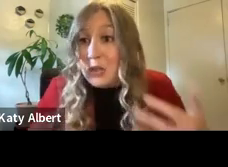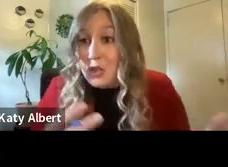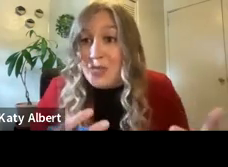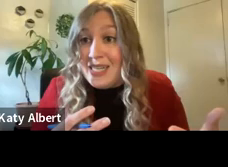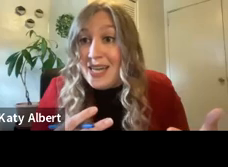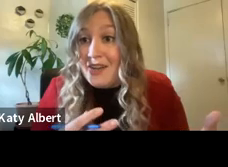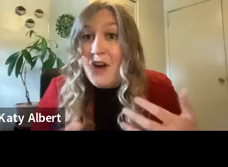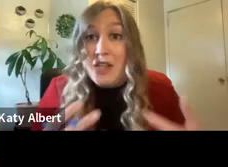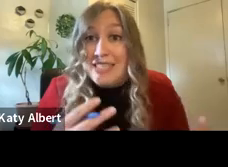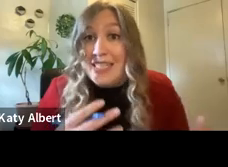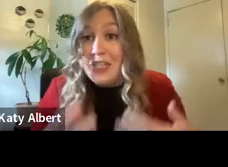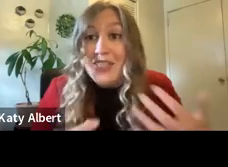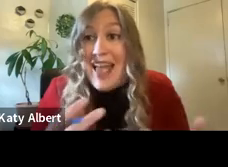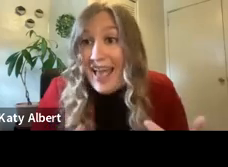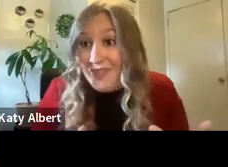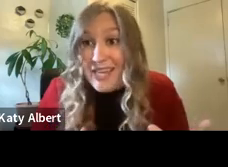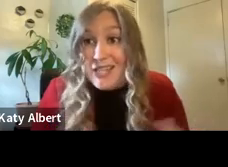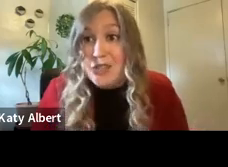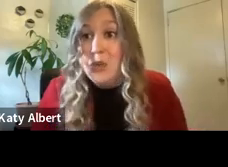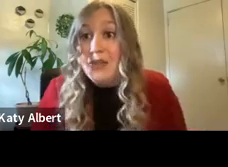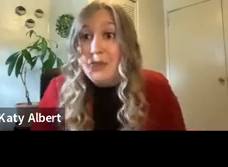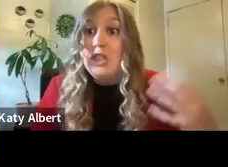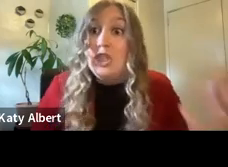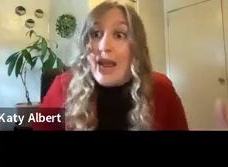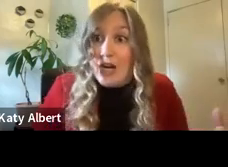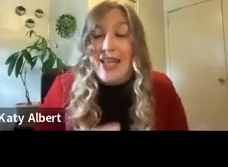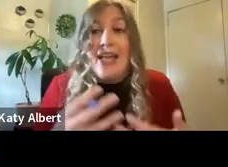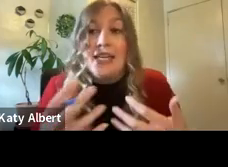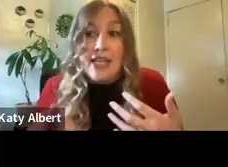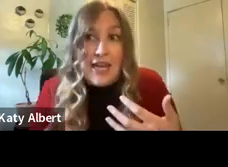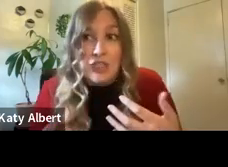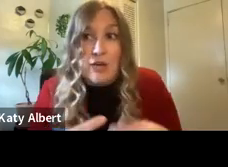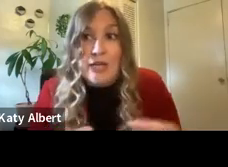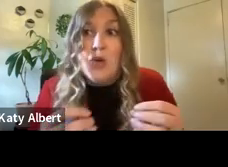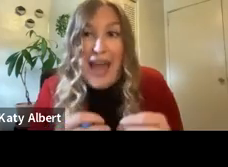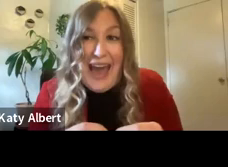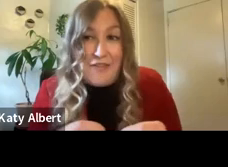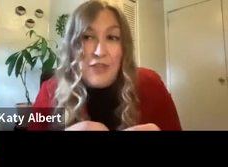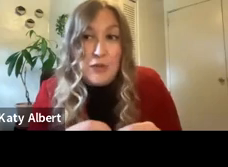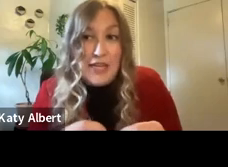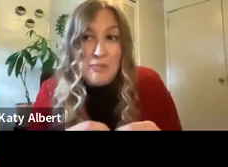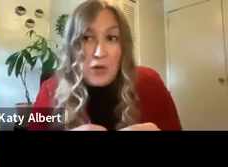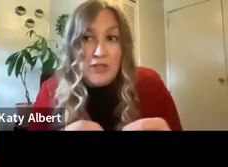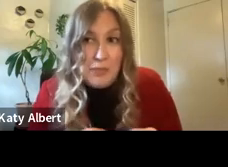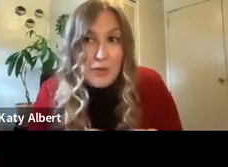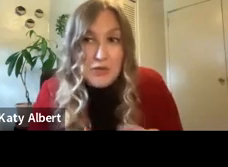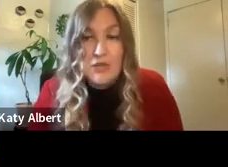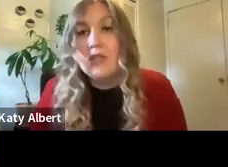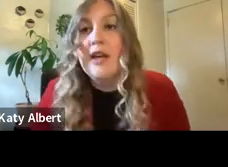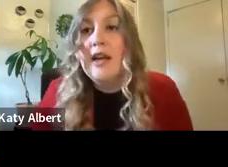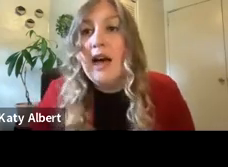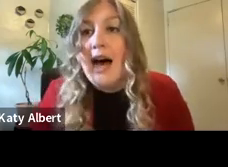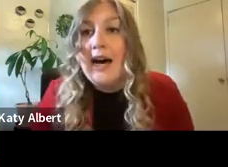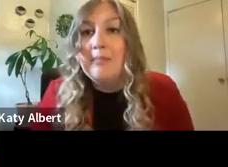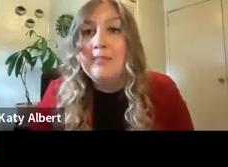some social media volunteers and advocates who can be sharing and engaging when you have those important